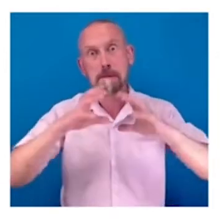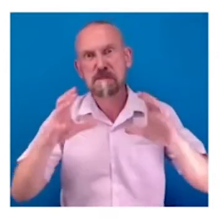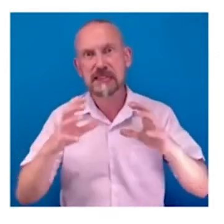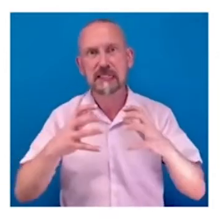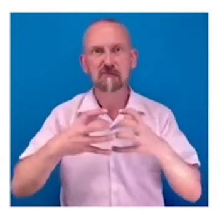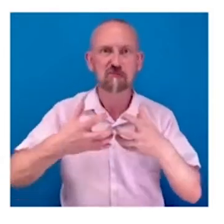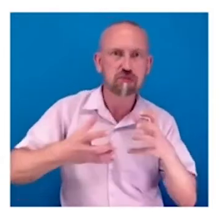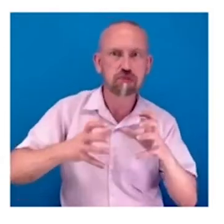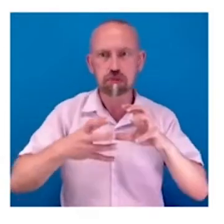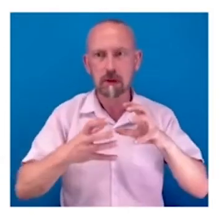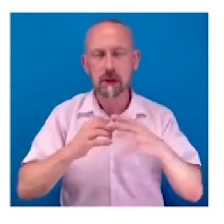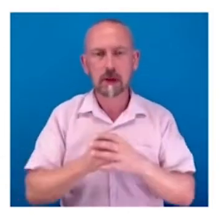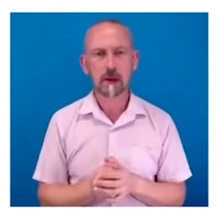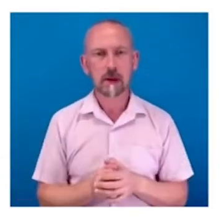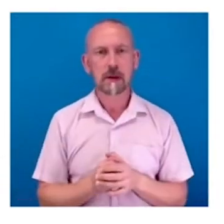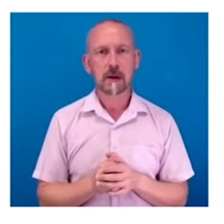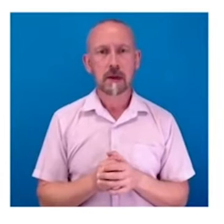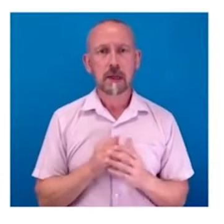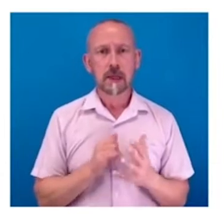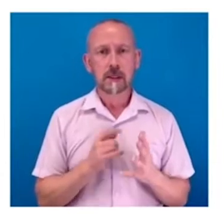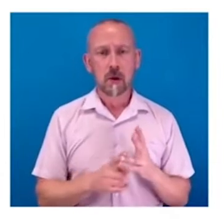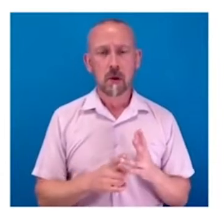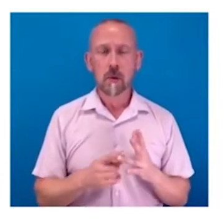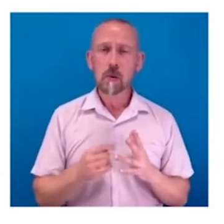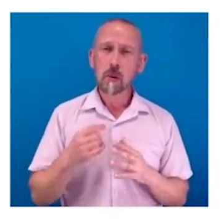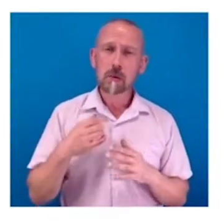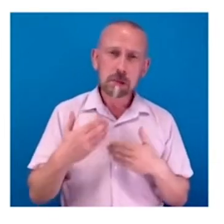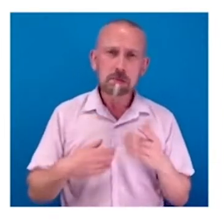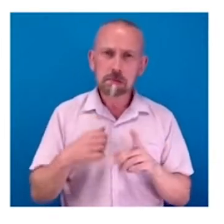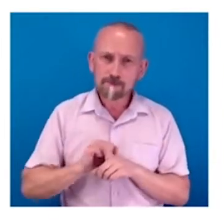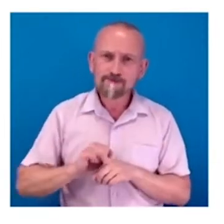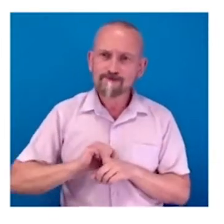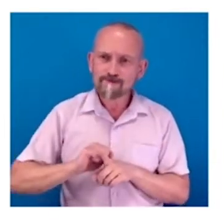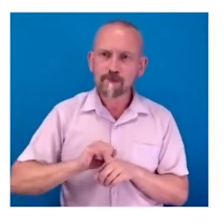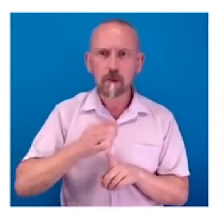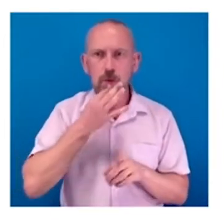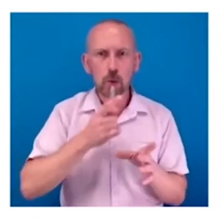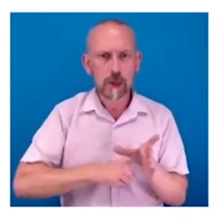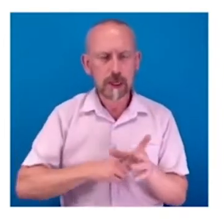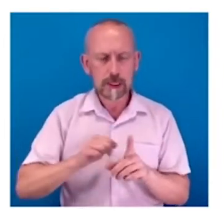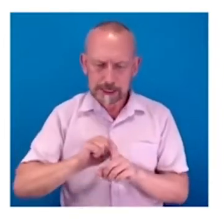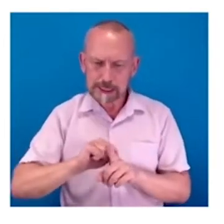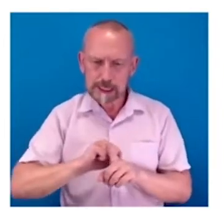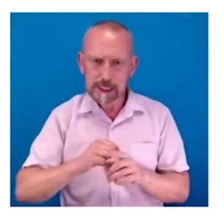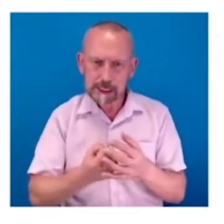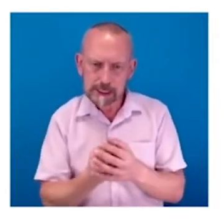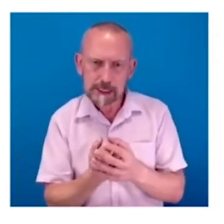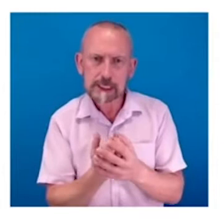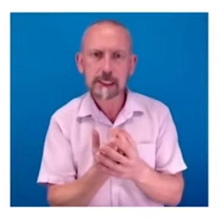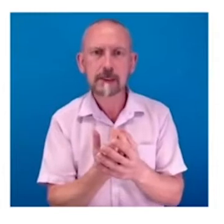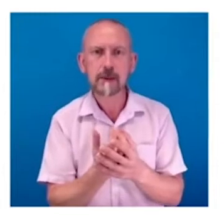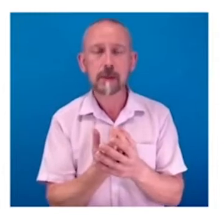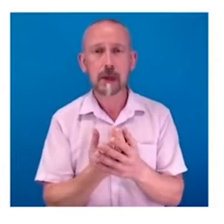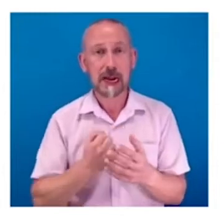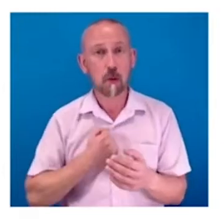And this is also where we, after working on it for a few years and building up our first business with the technology